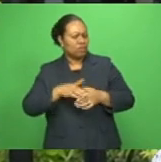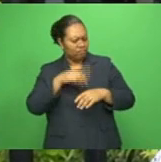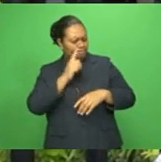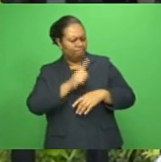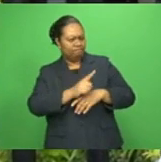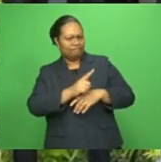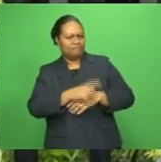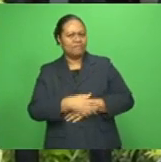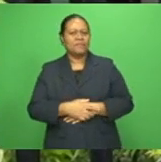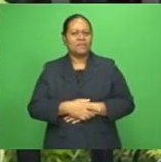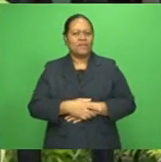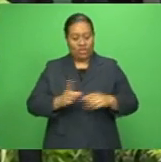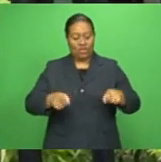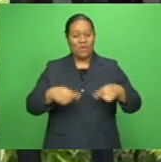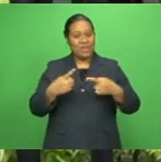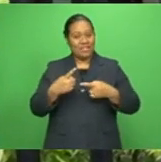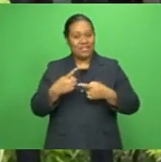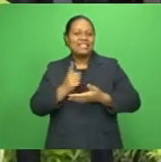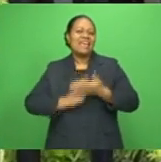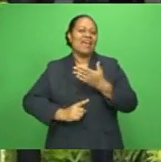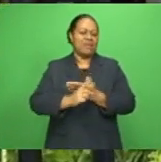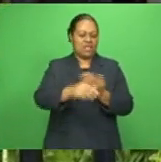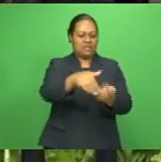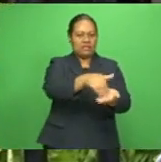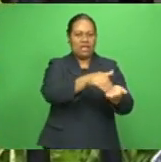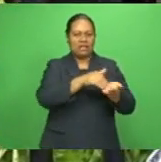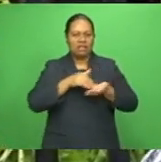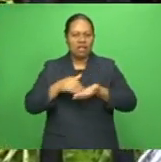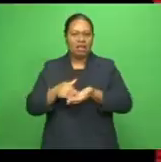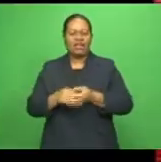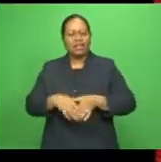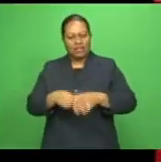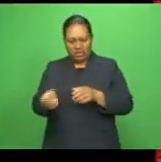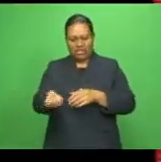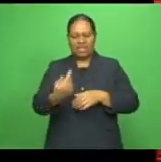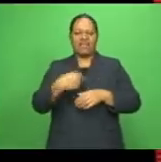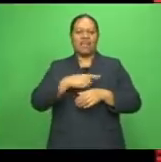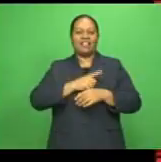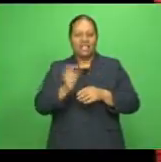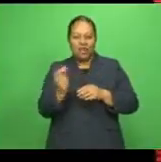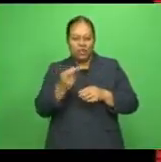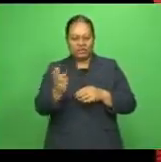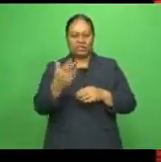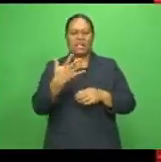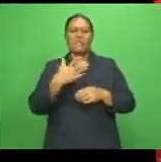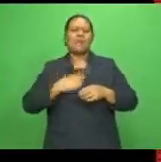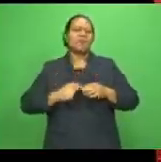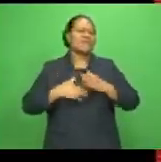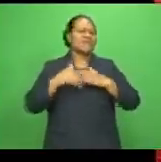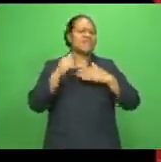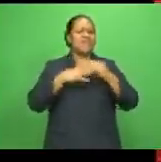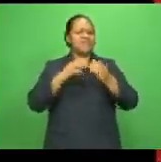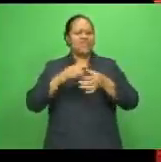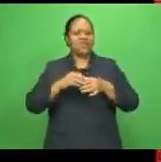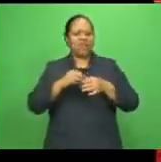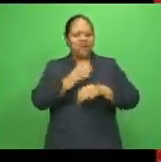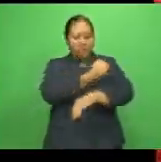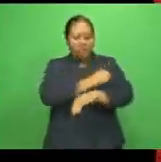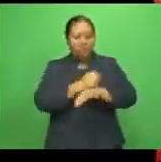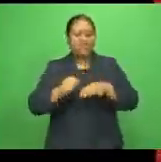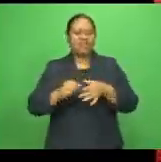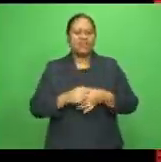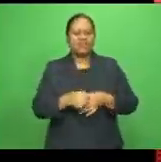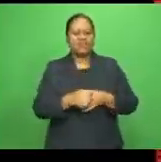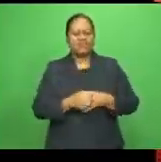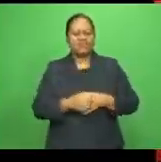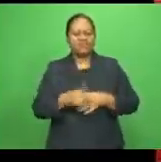at competition within the centres, and they will send in results. This will be a build-up to the Oceania Weightlifting Championship,